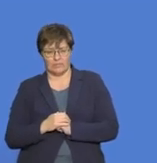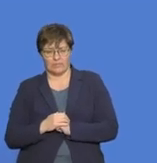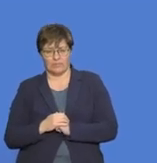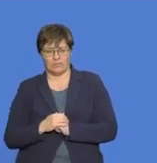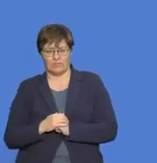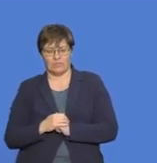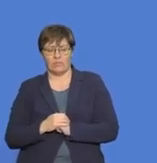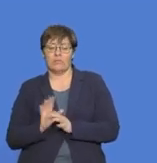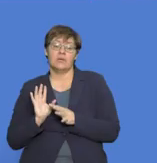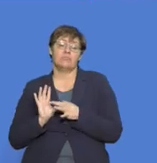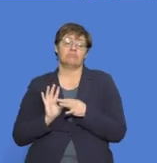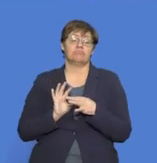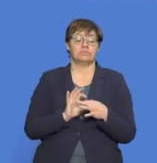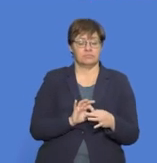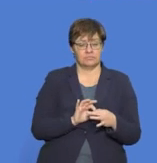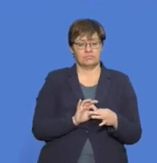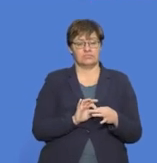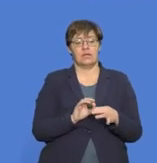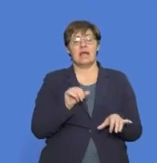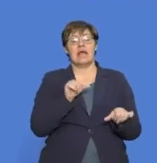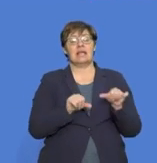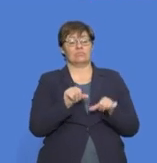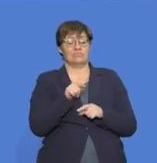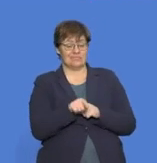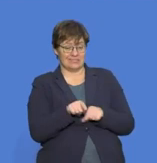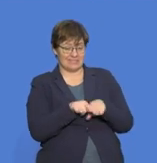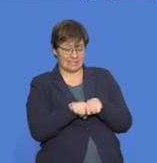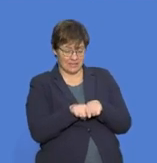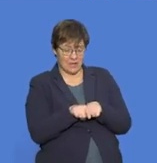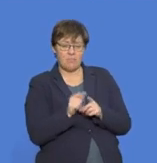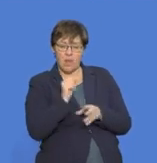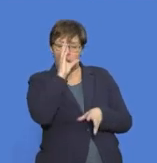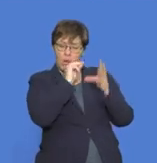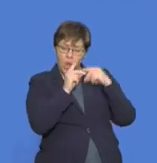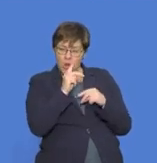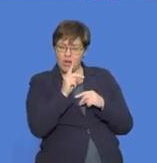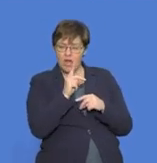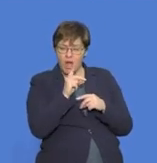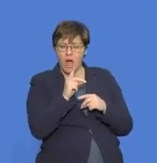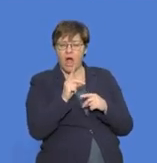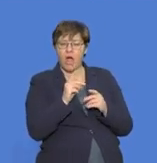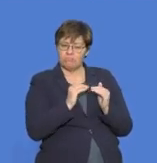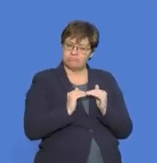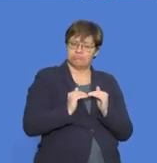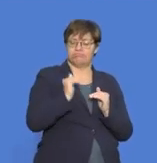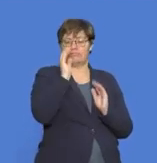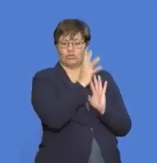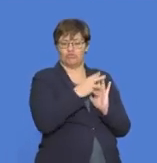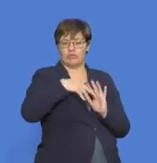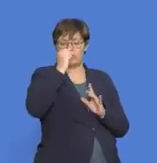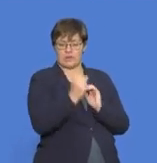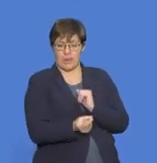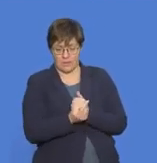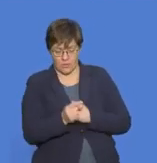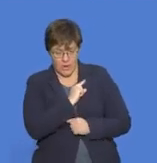is linking the experiment to what you've learned about the factors which increase transpiration.